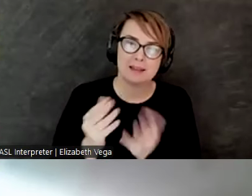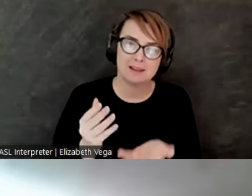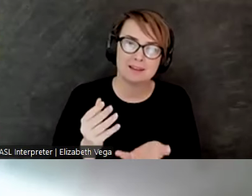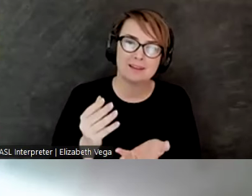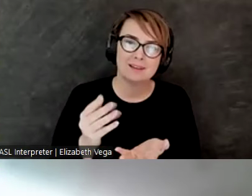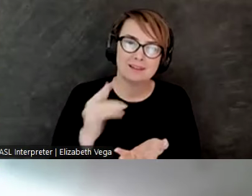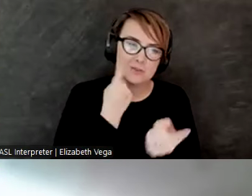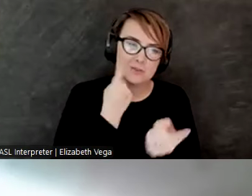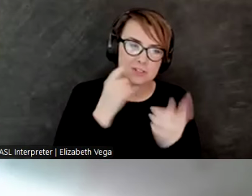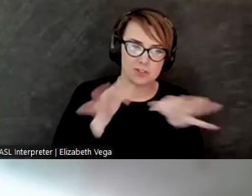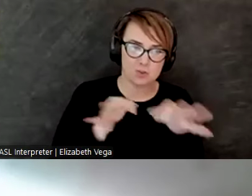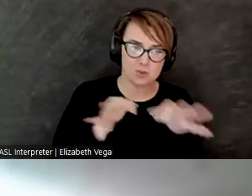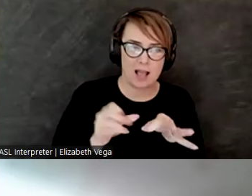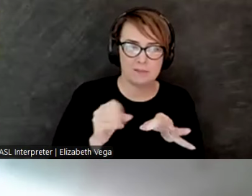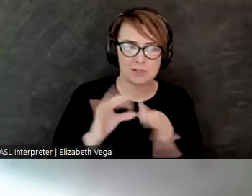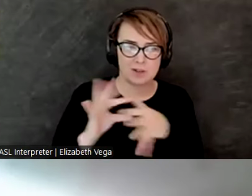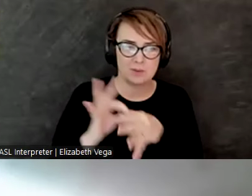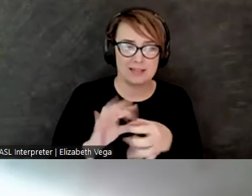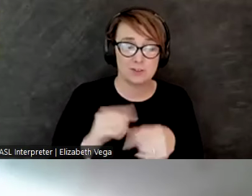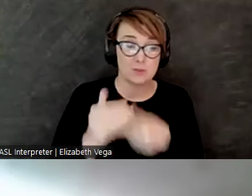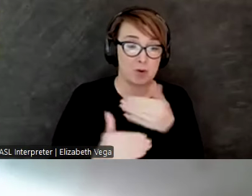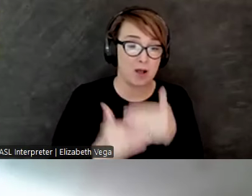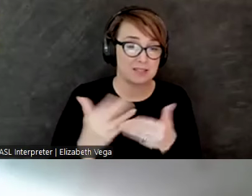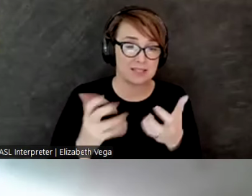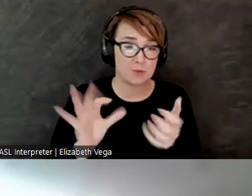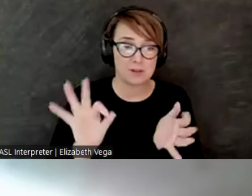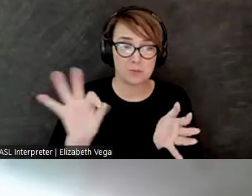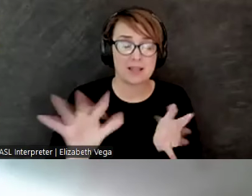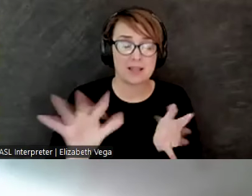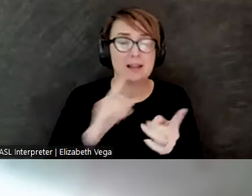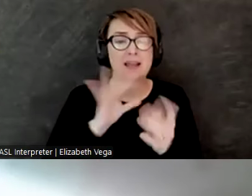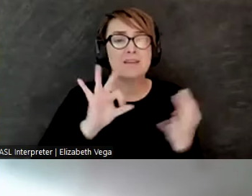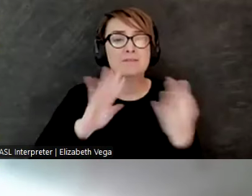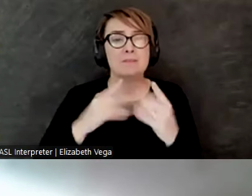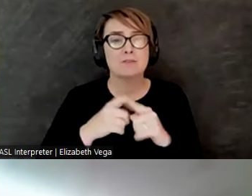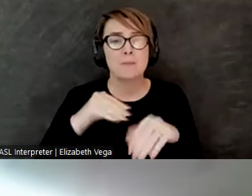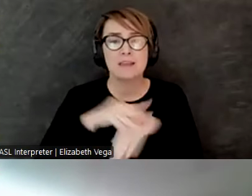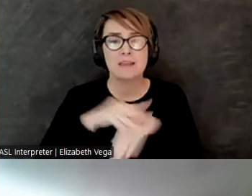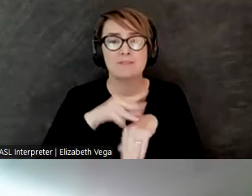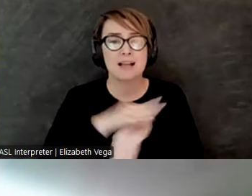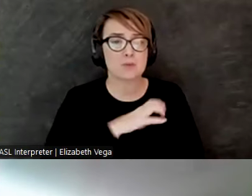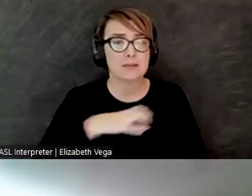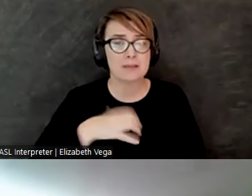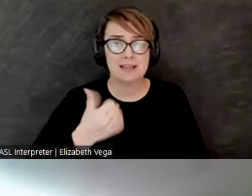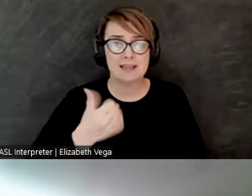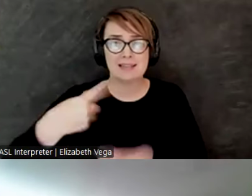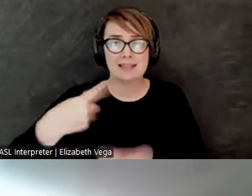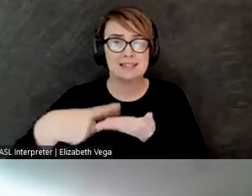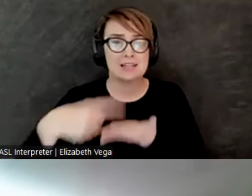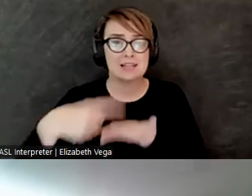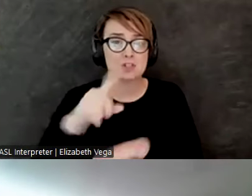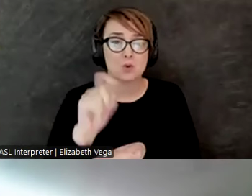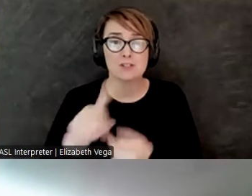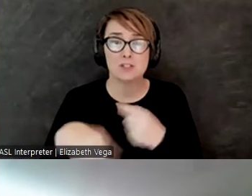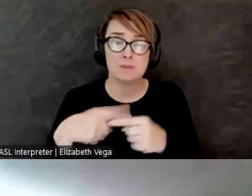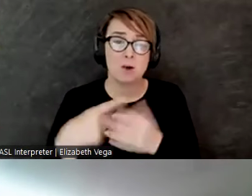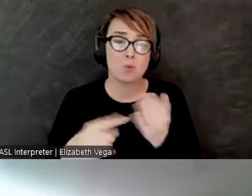just want to put in my two cents around that. So feedback from the advisory committee, discussion, questions about what Fernando is